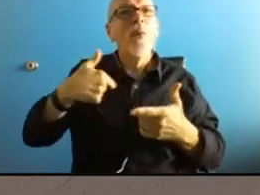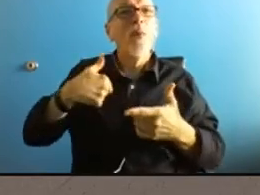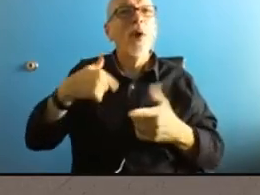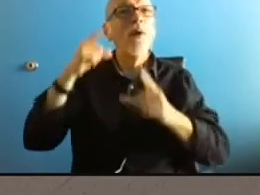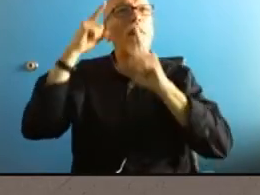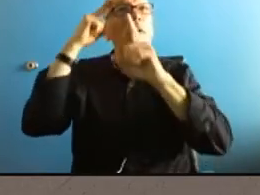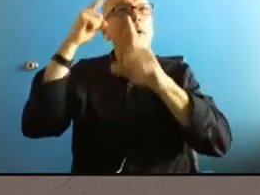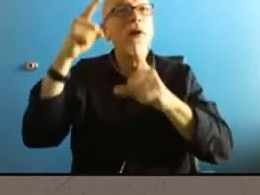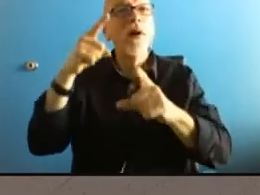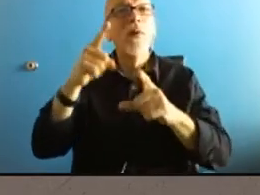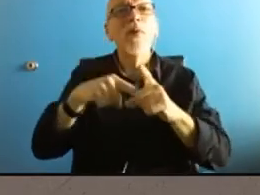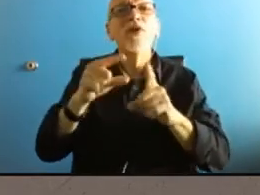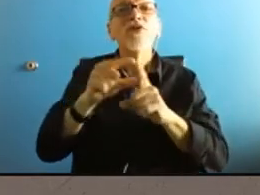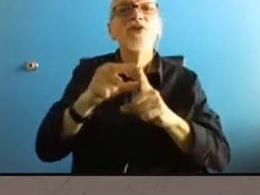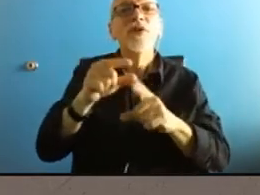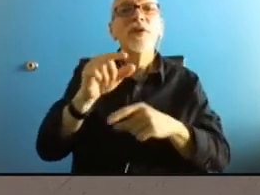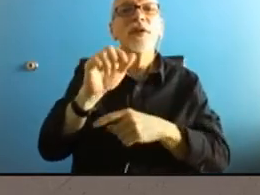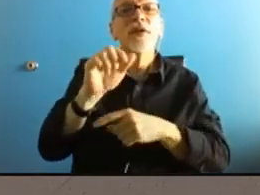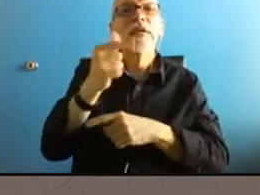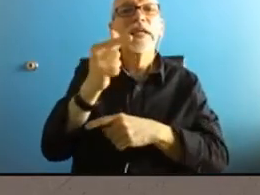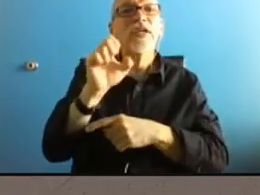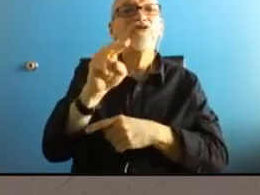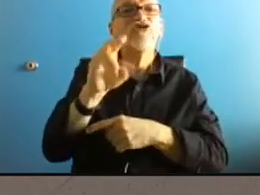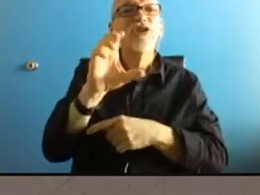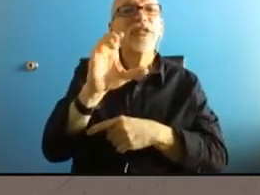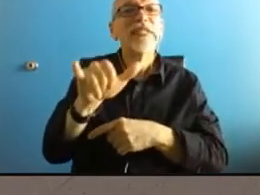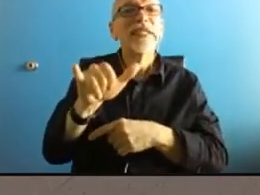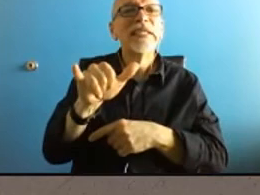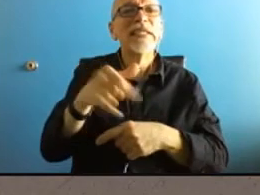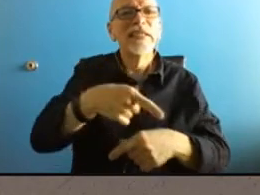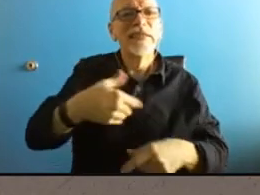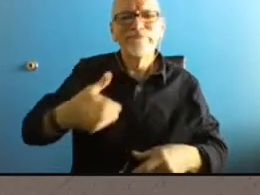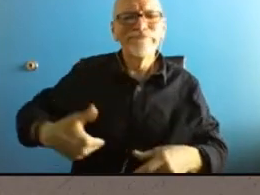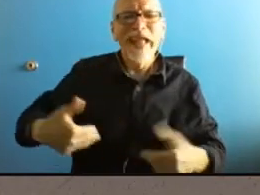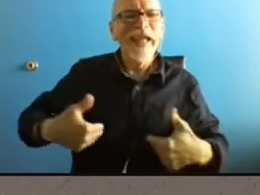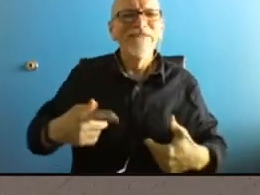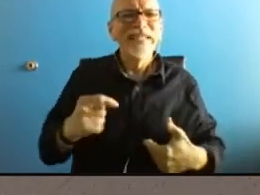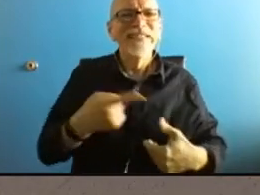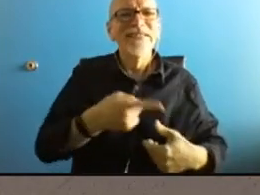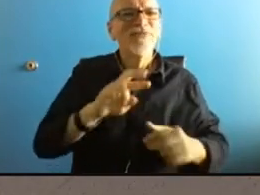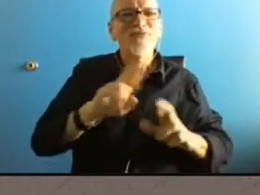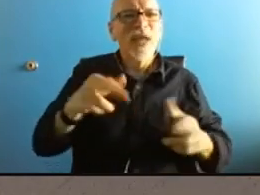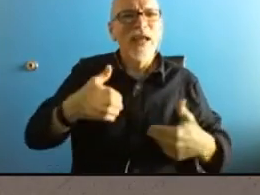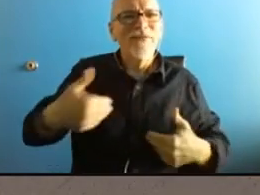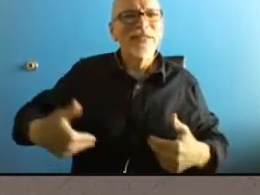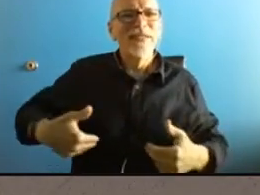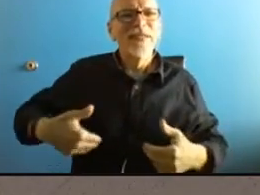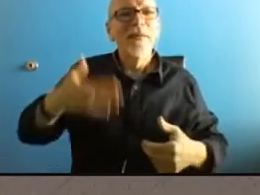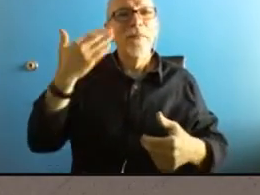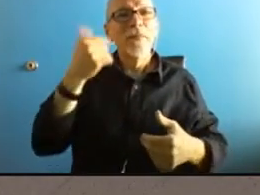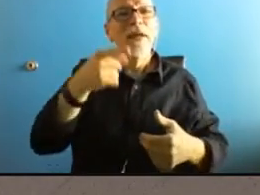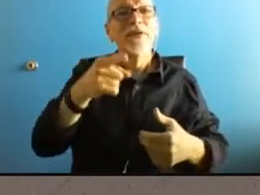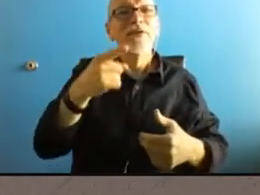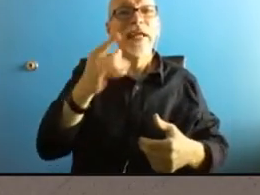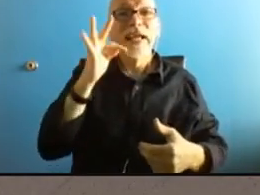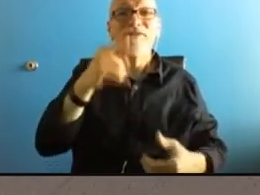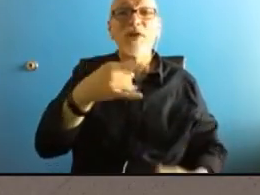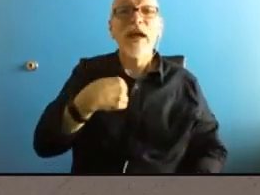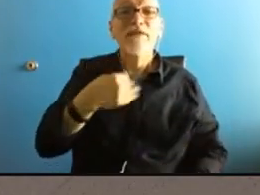is the term? Agency. Yeah. I mean, this is agency, right? Because as long as you're